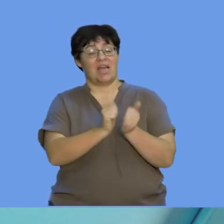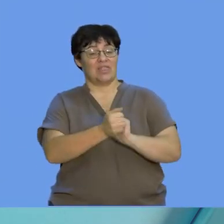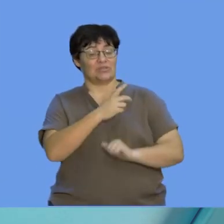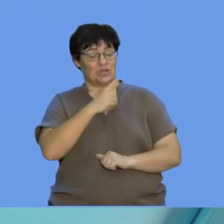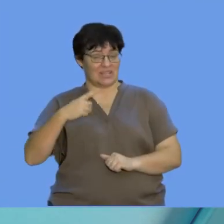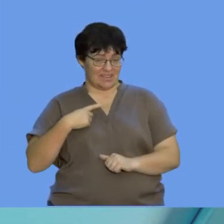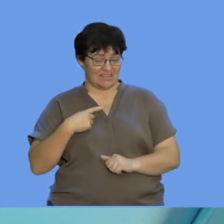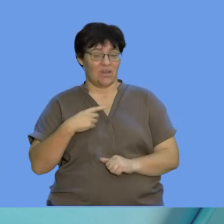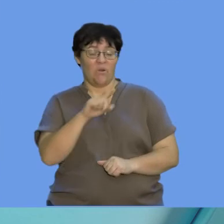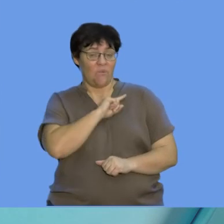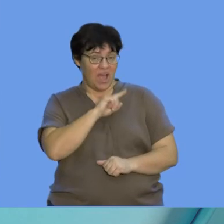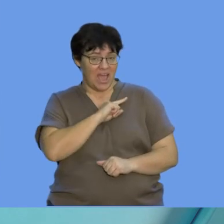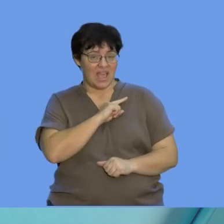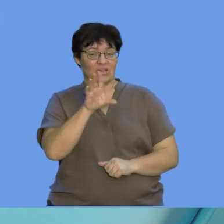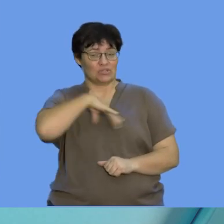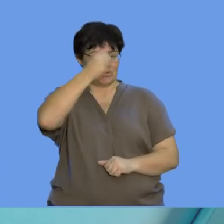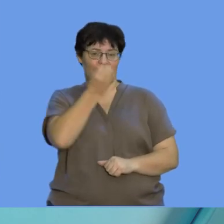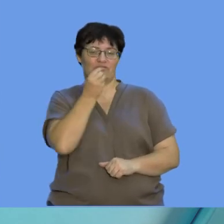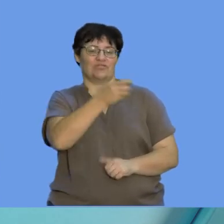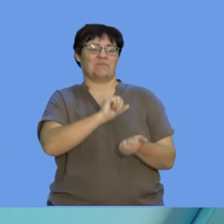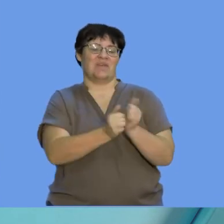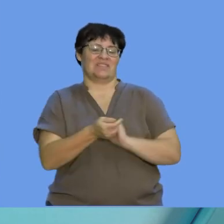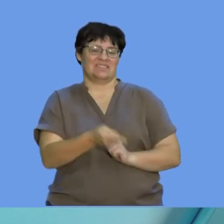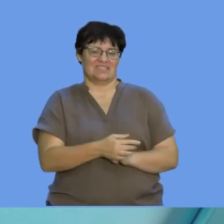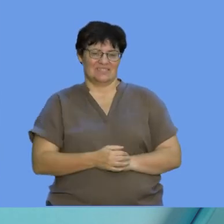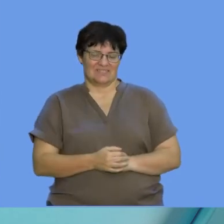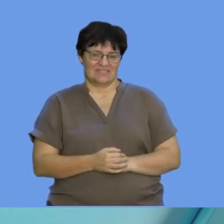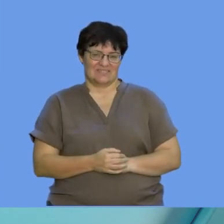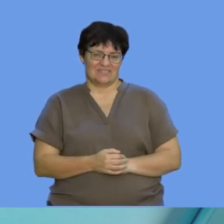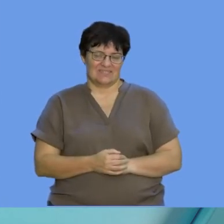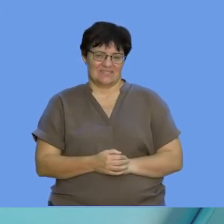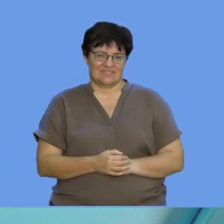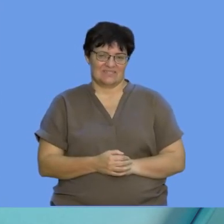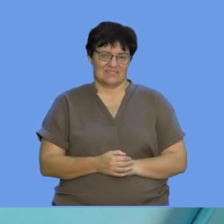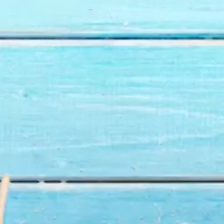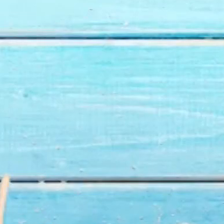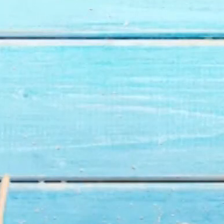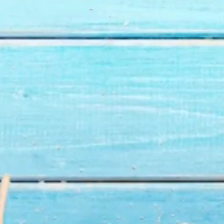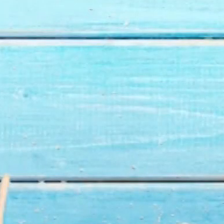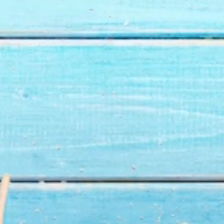you, the maths doctor, remember, maths is food for the soul. Until I see you next time.